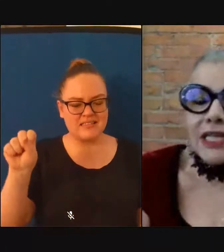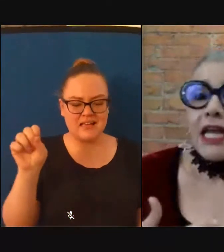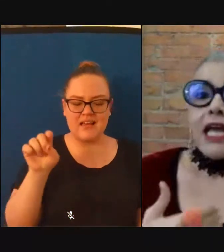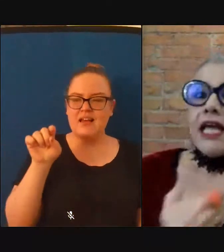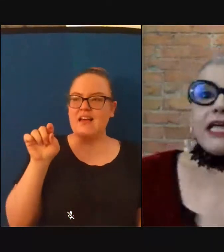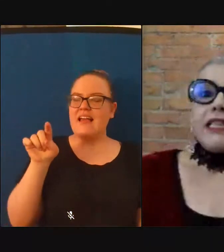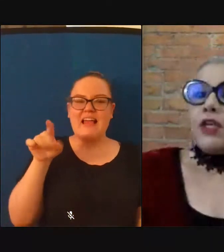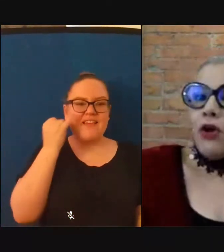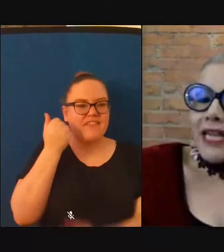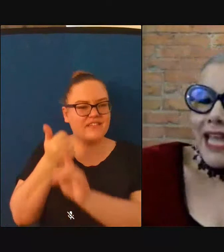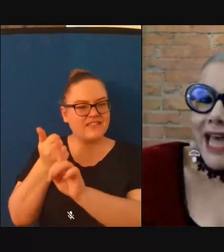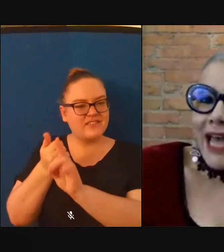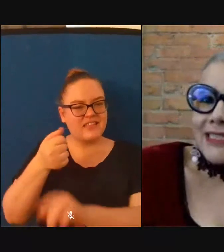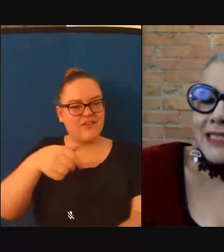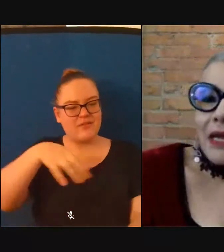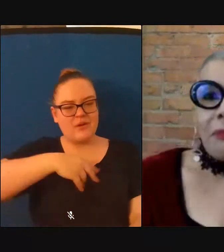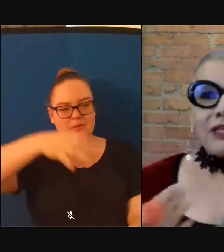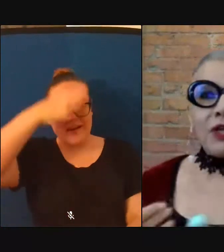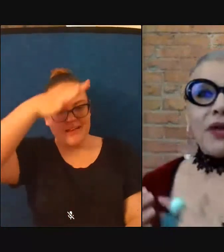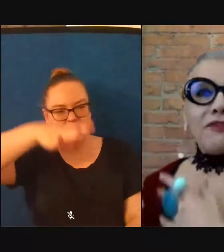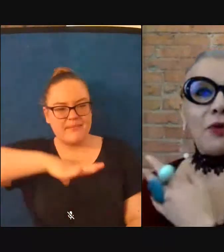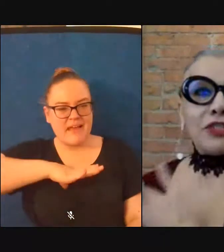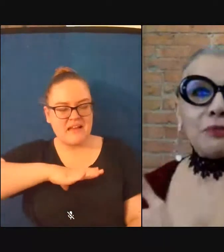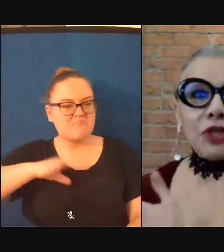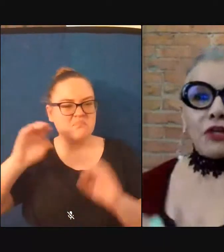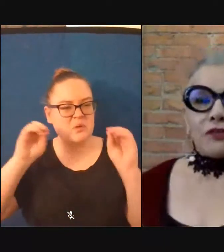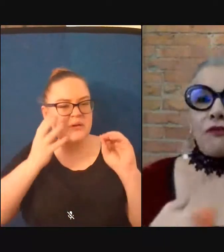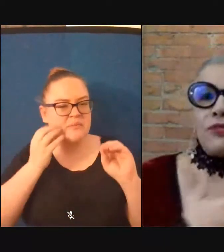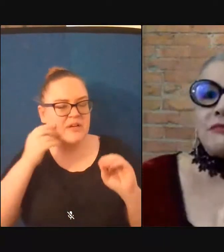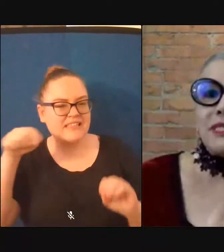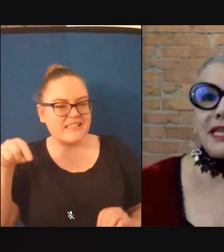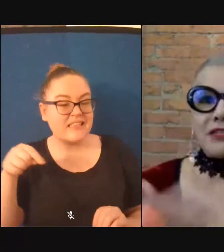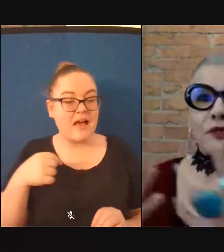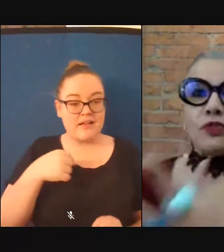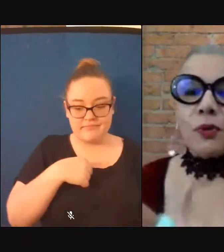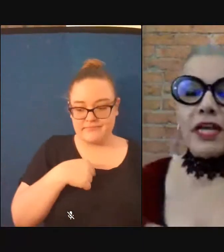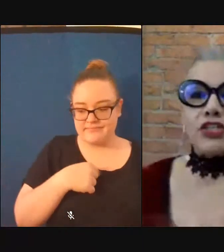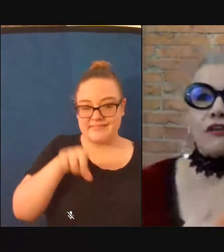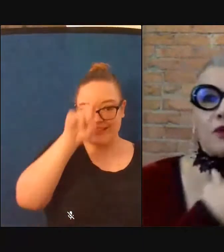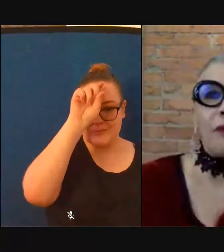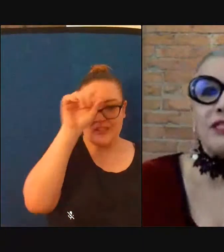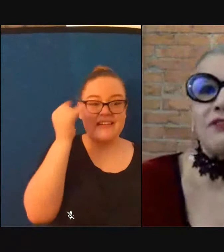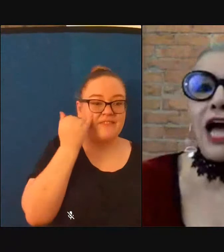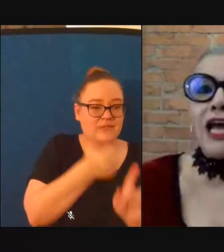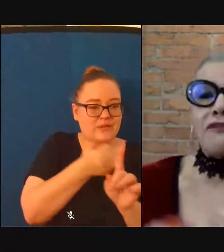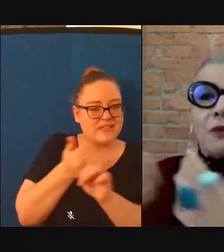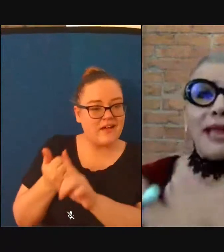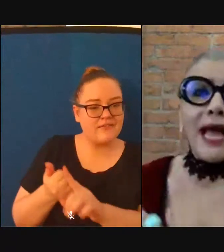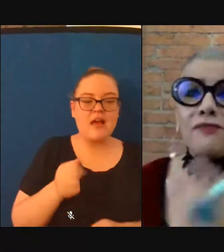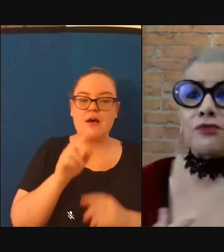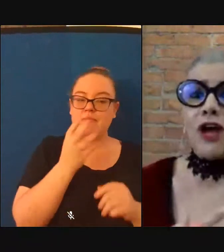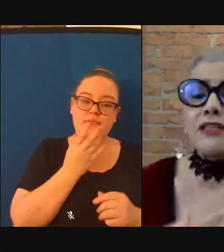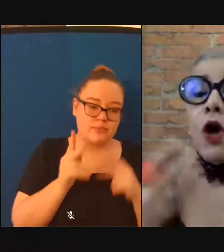person, you're not going to get that. But, if you're Egyptian, if you're of Muslim descent, if you're Jewish, if you're a person of color, if